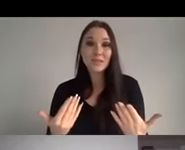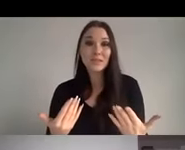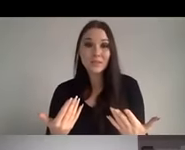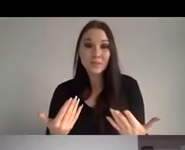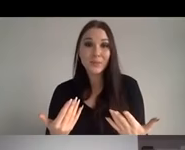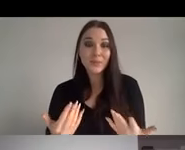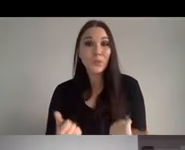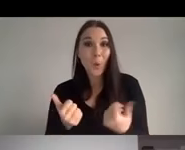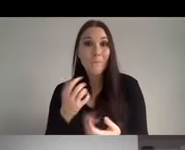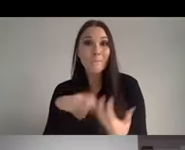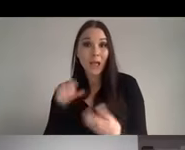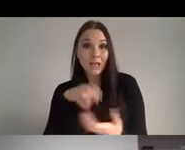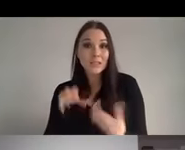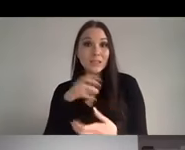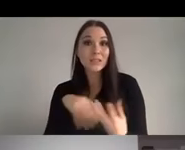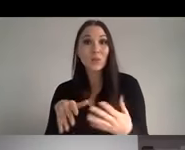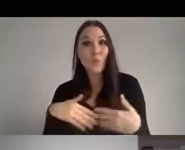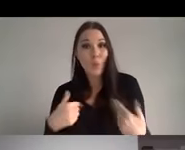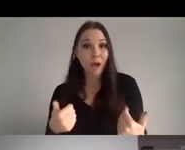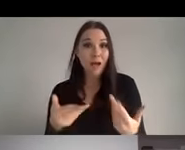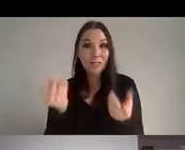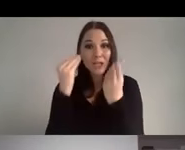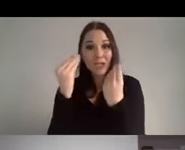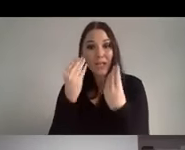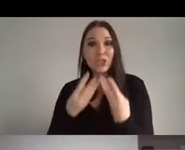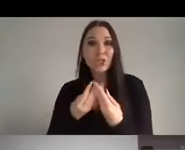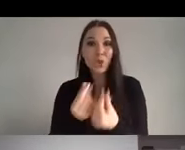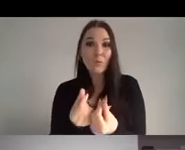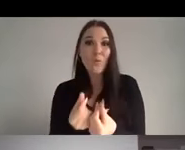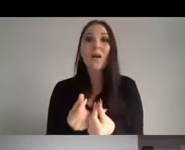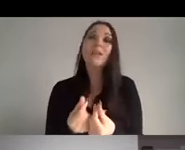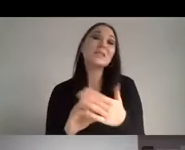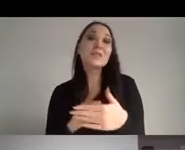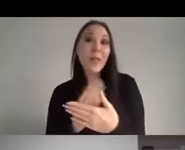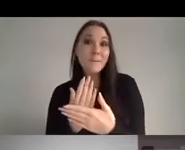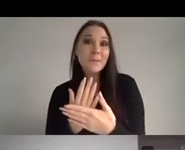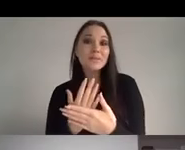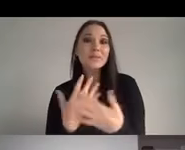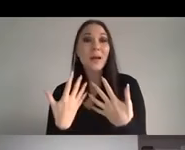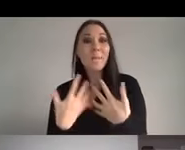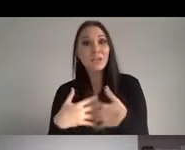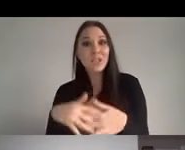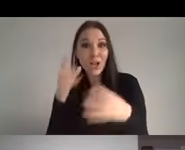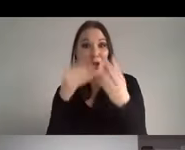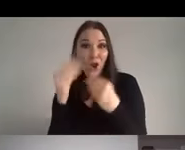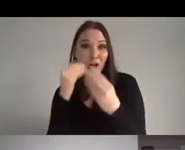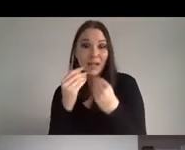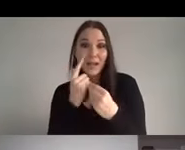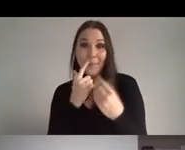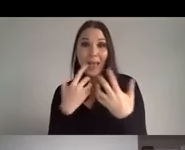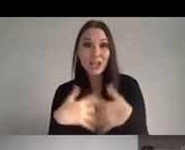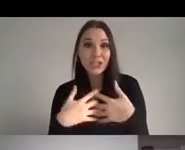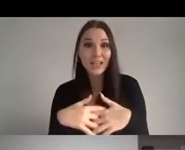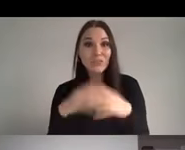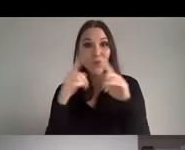a good mix of well-educated software development guys and also machine learning engineers from the universities.